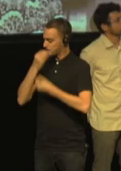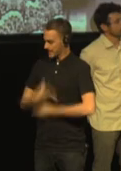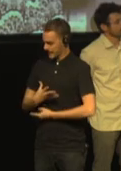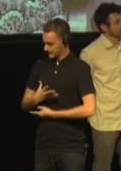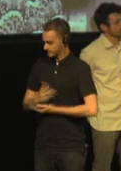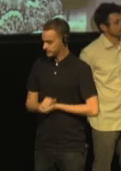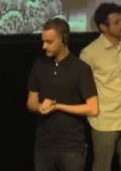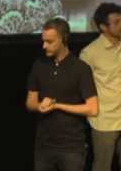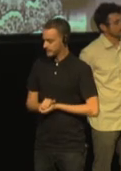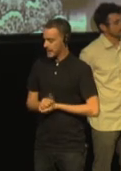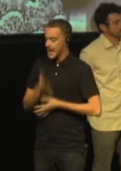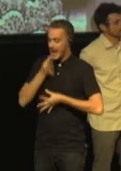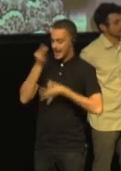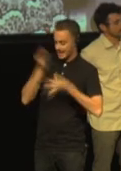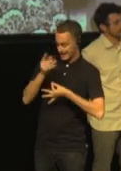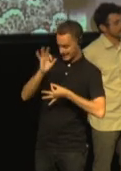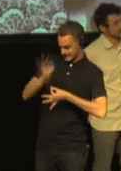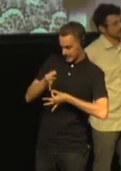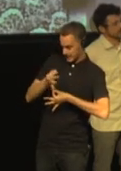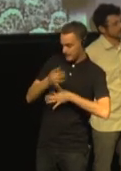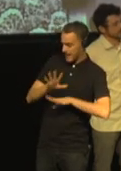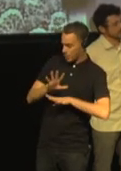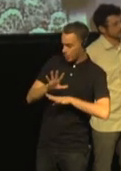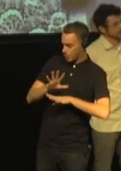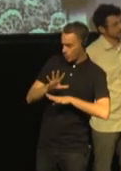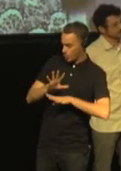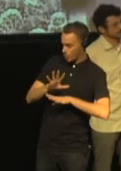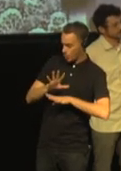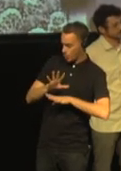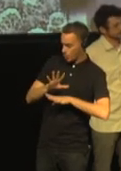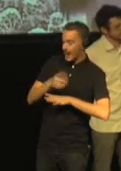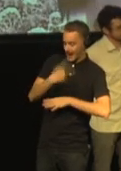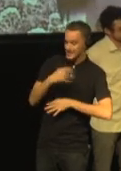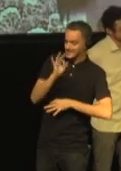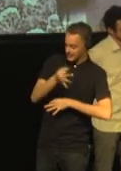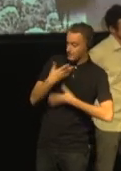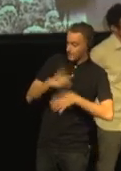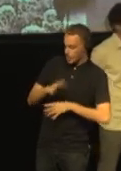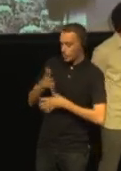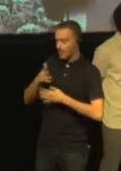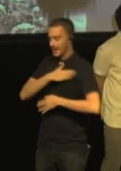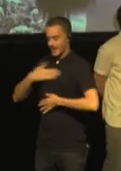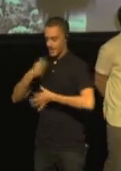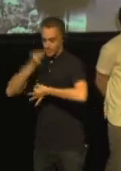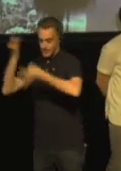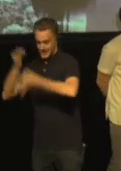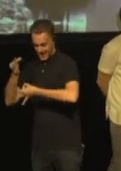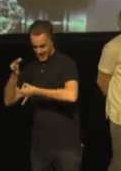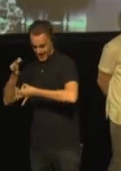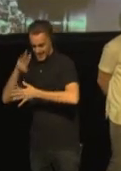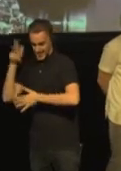these rights into action. That's everything. Thank you very much to all of the respondents who took